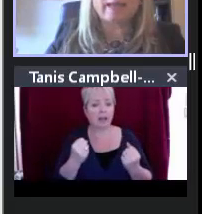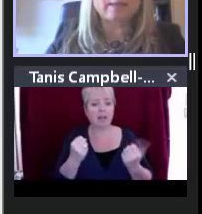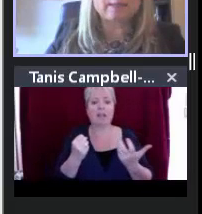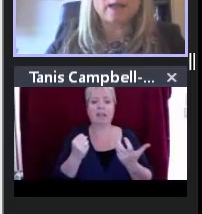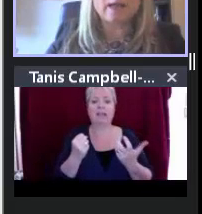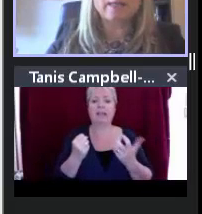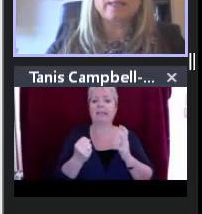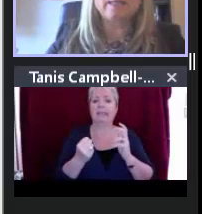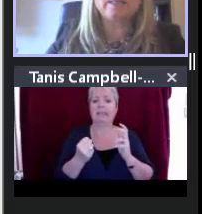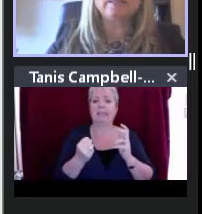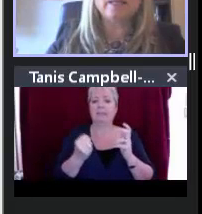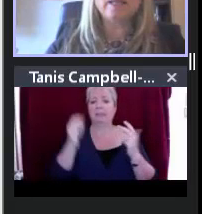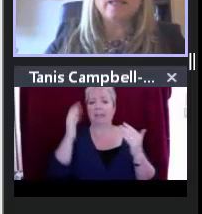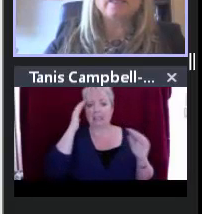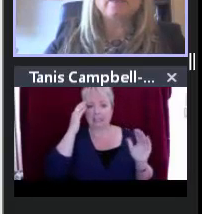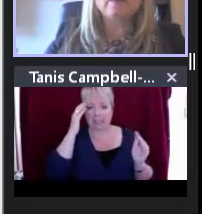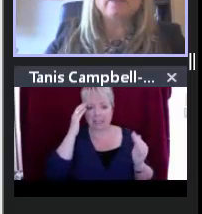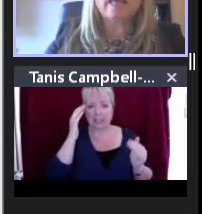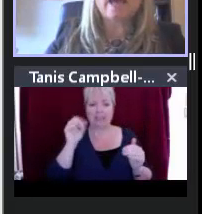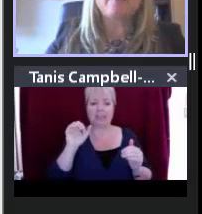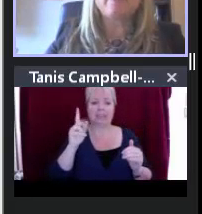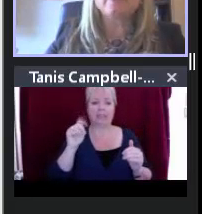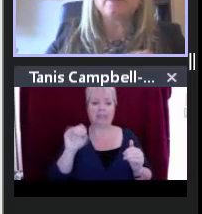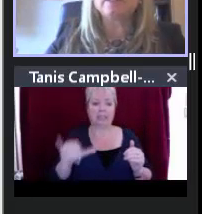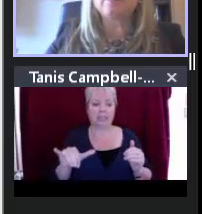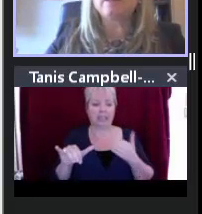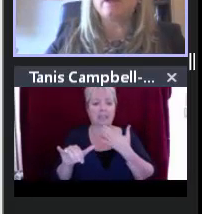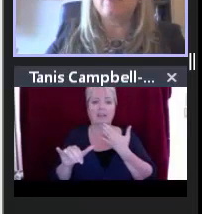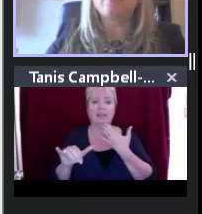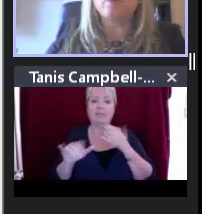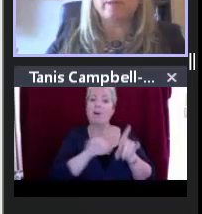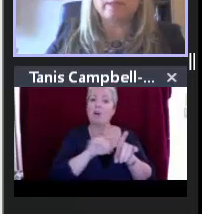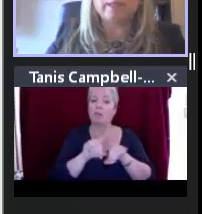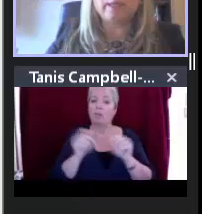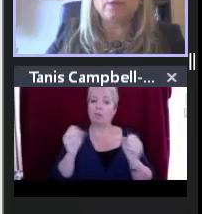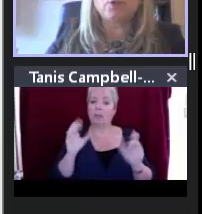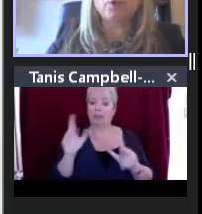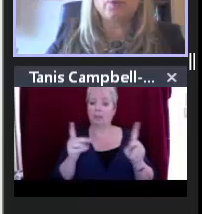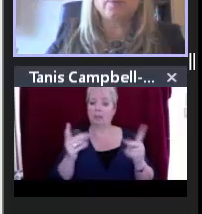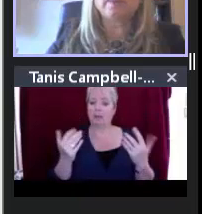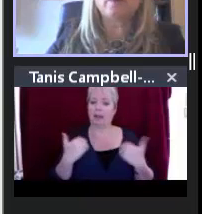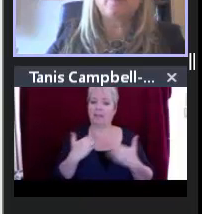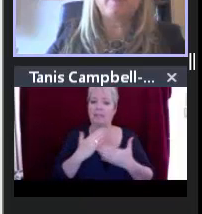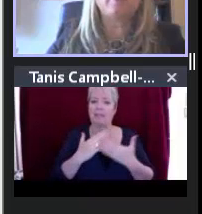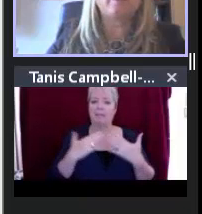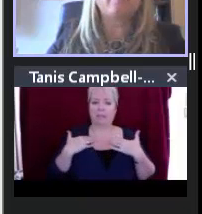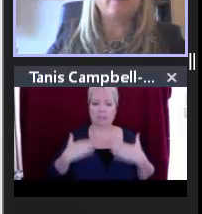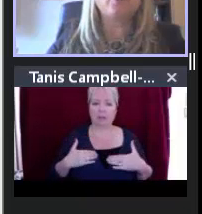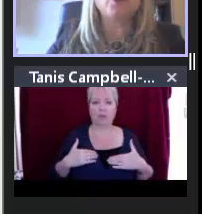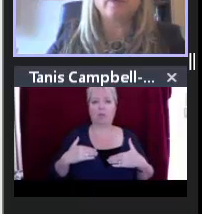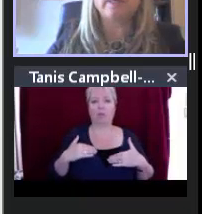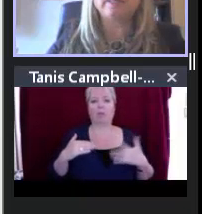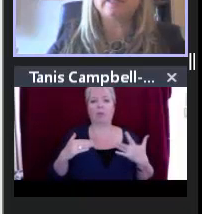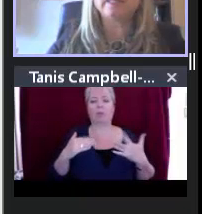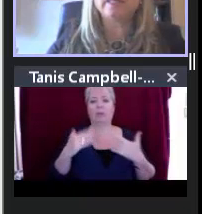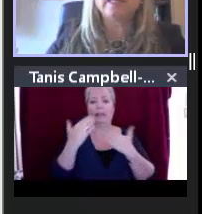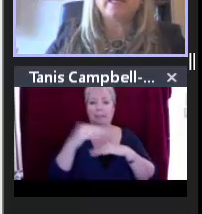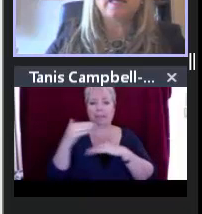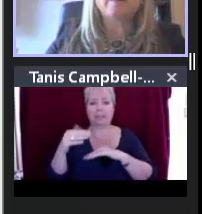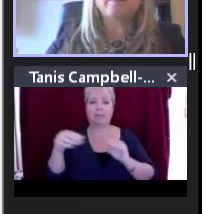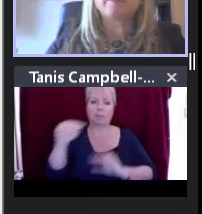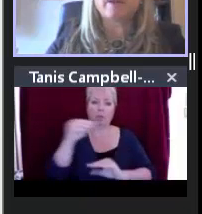with anxiety. So there's that, but there's also a lot of mobility issues. So people have